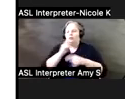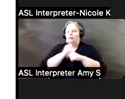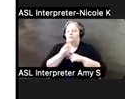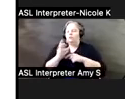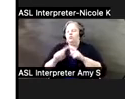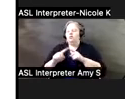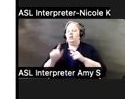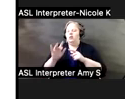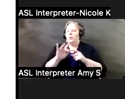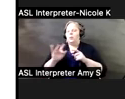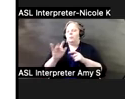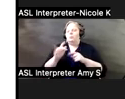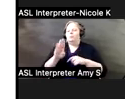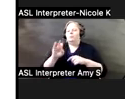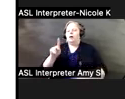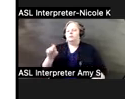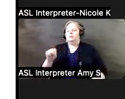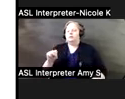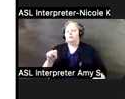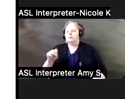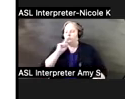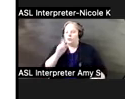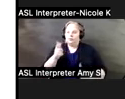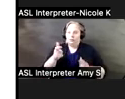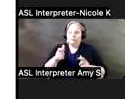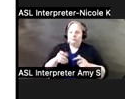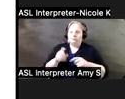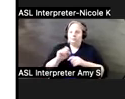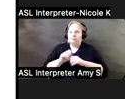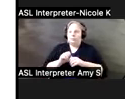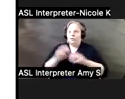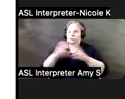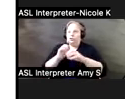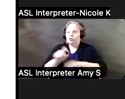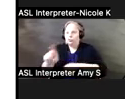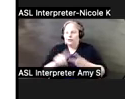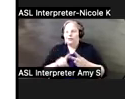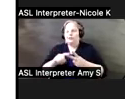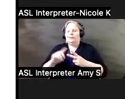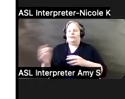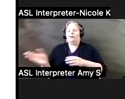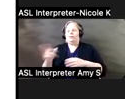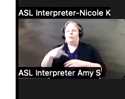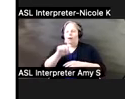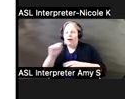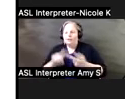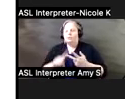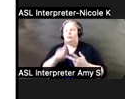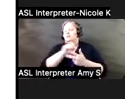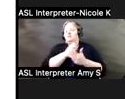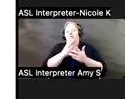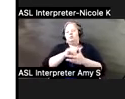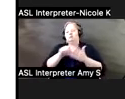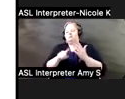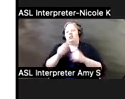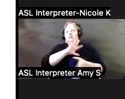buttons. You really only need a button for shooting and passing and a couple and like crossing and through ball. So you don't only need about